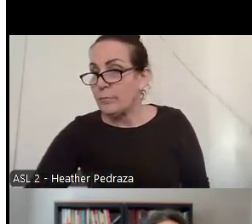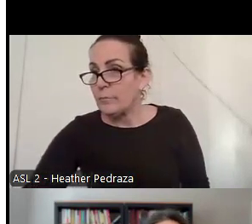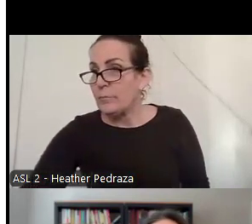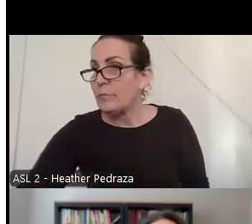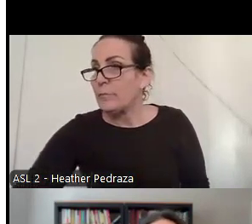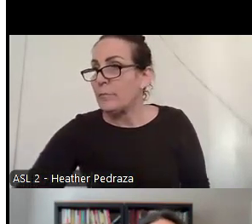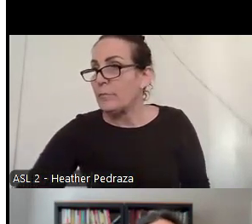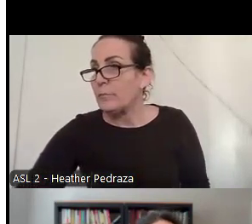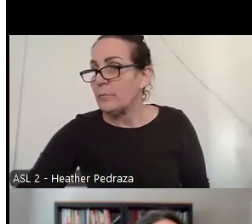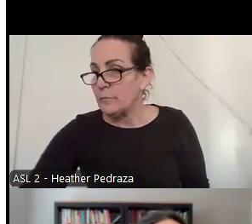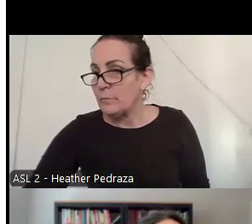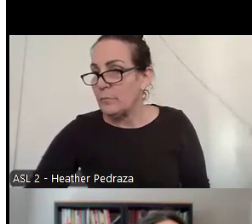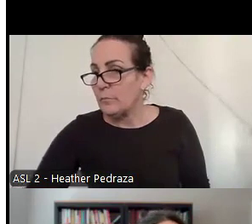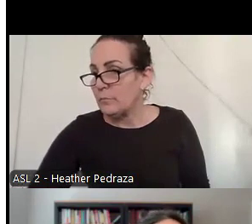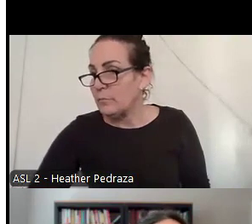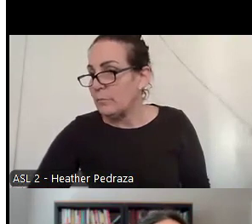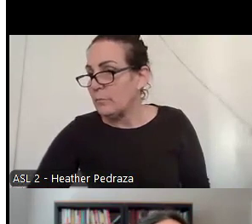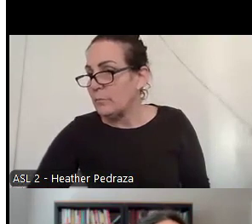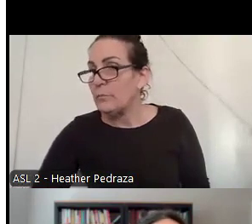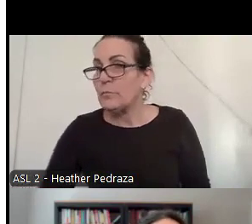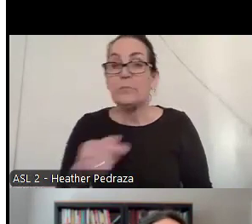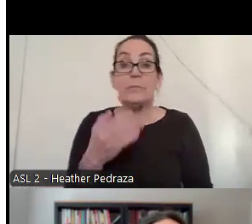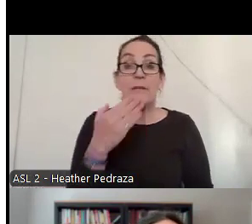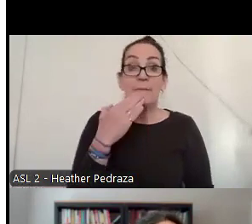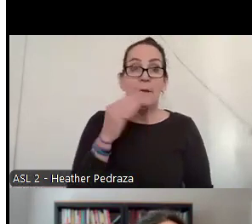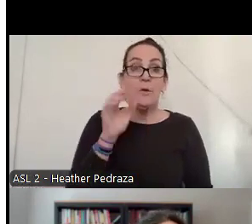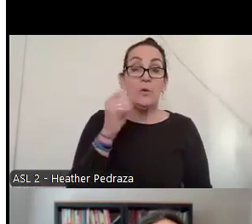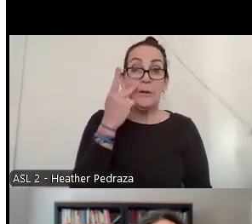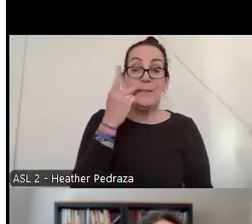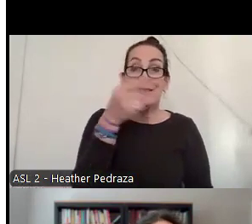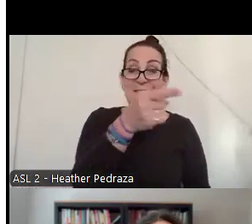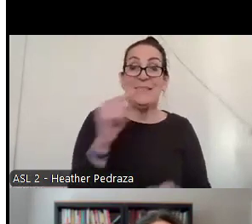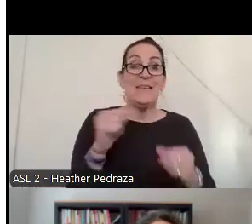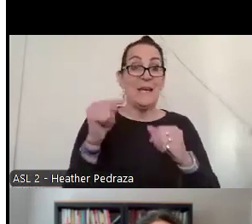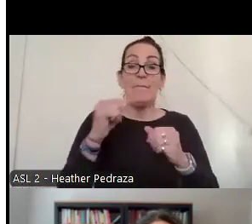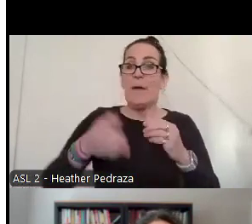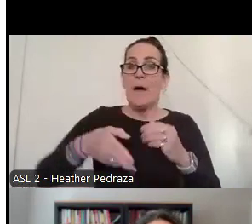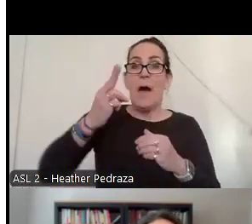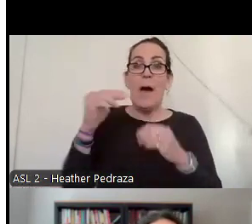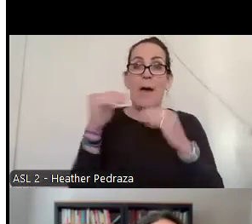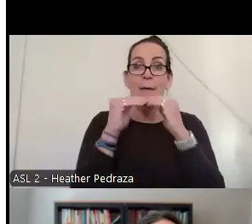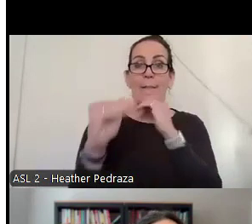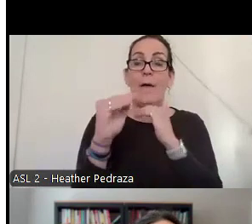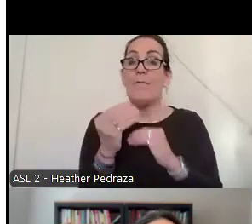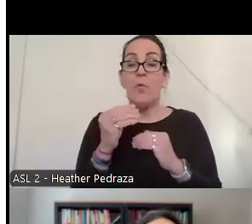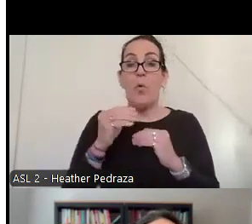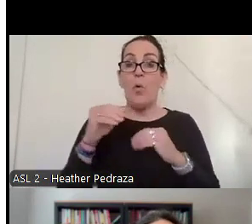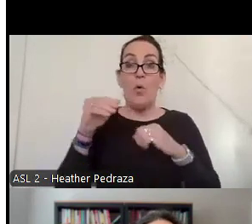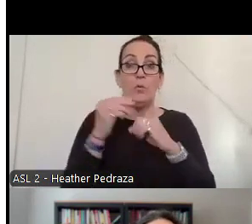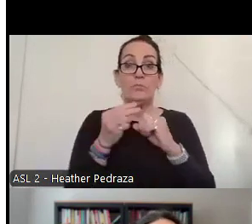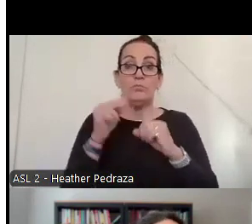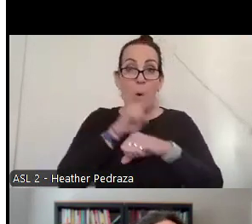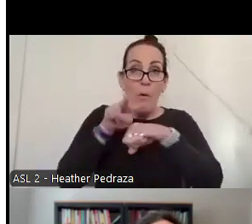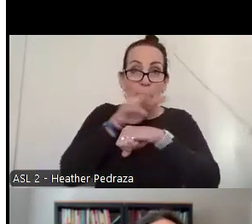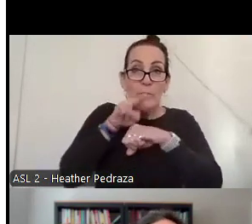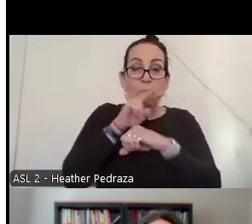Thank you. So on this slide, you're seeing a very high-level overview of our project timeline for this evaluation. And if you'll notice, right now